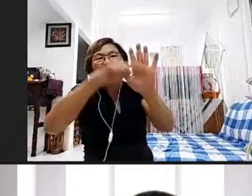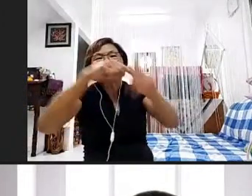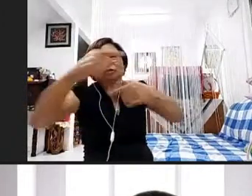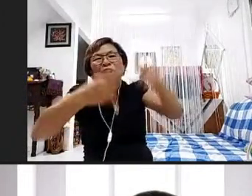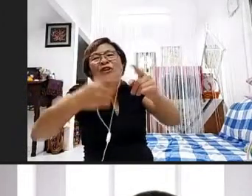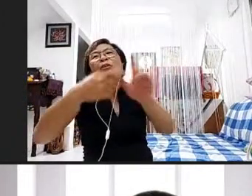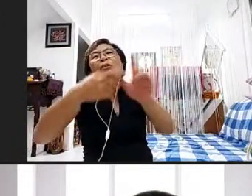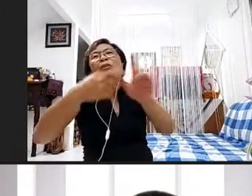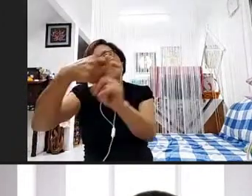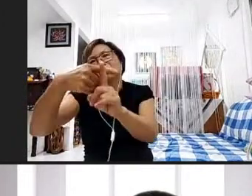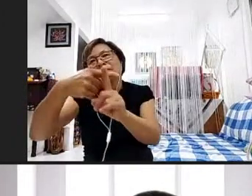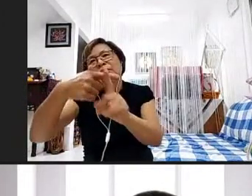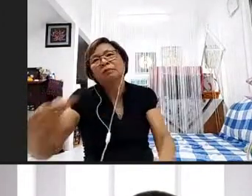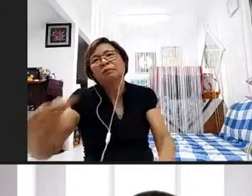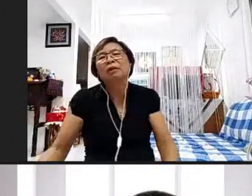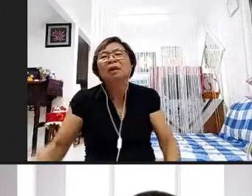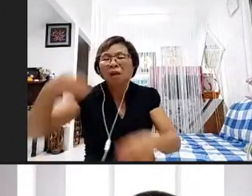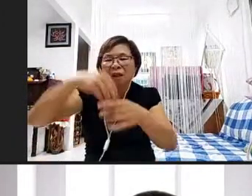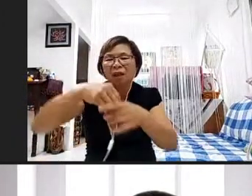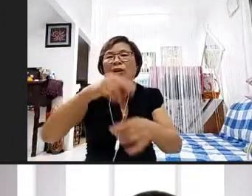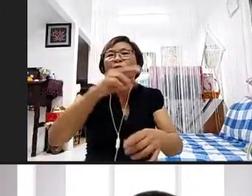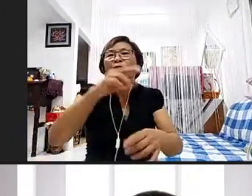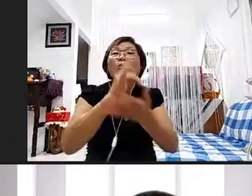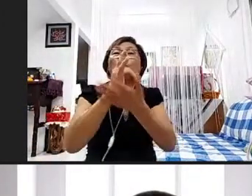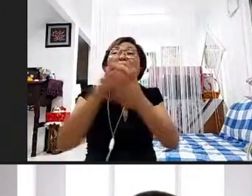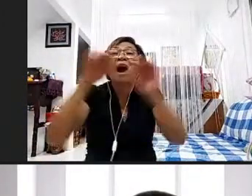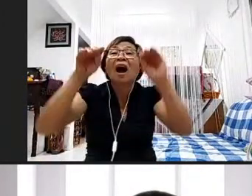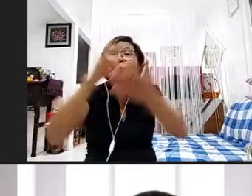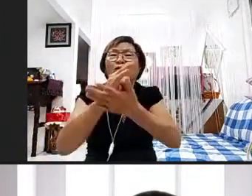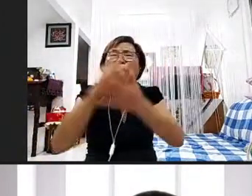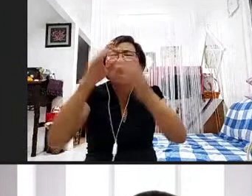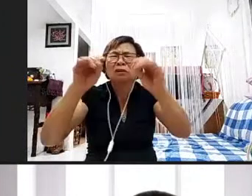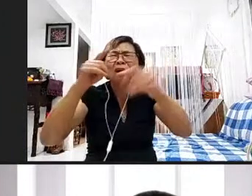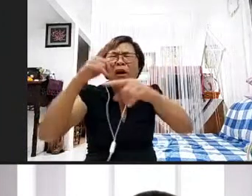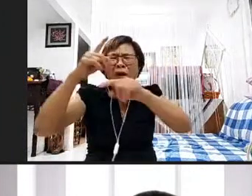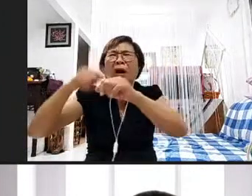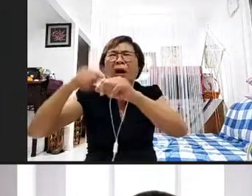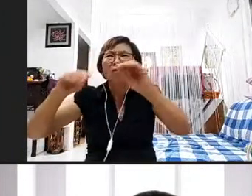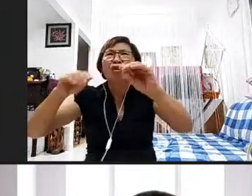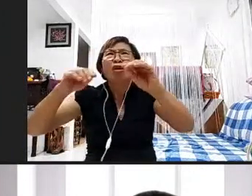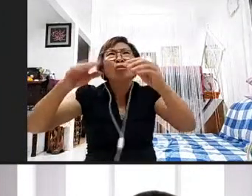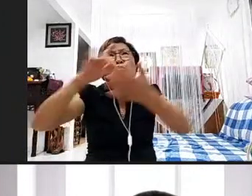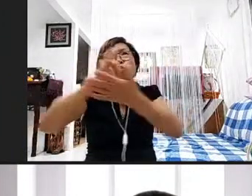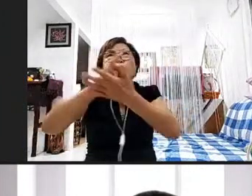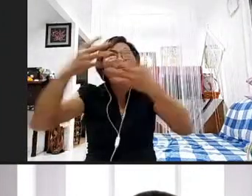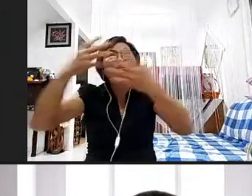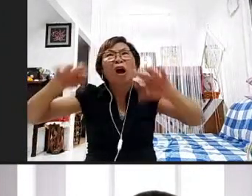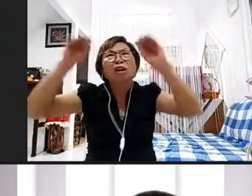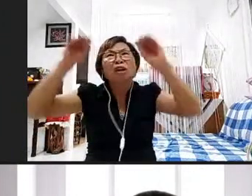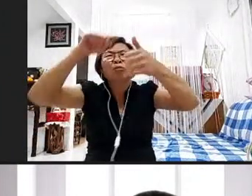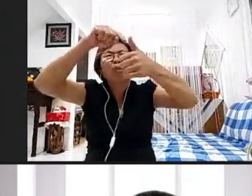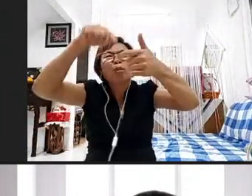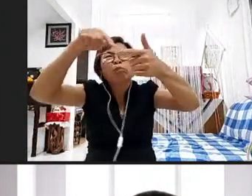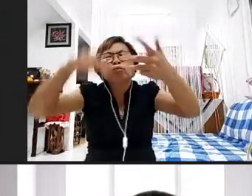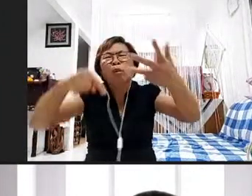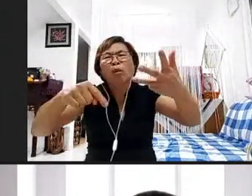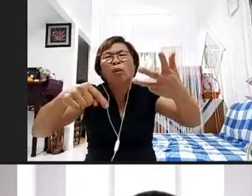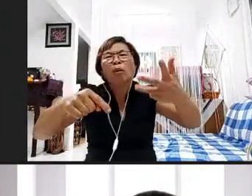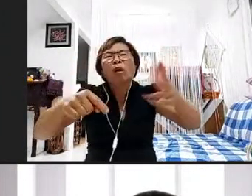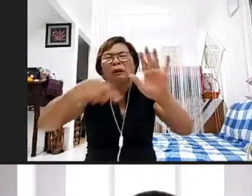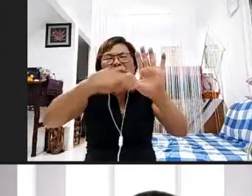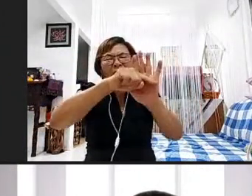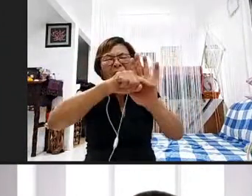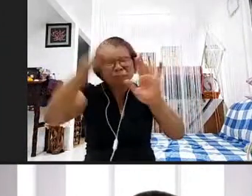here, actually, in the suttas, the Buddha gave quite a number of methods to deal with negative